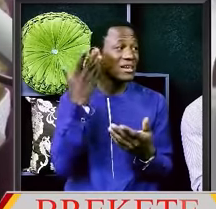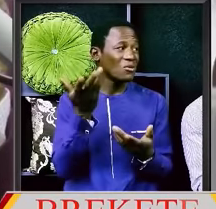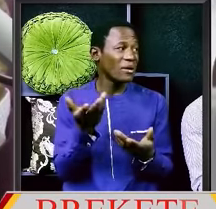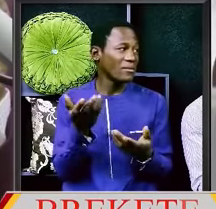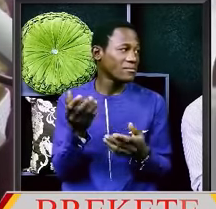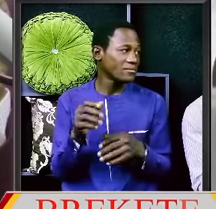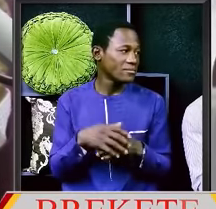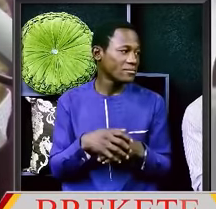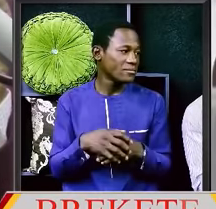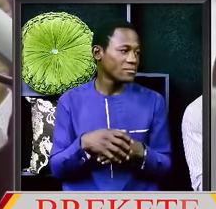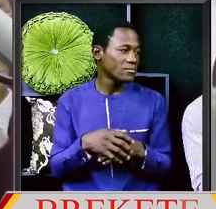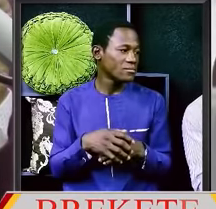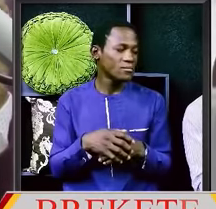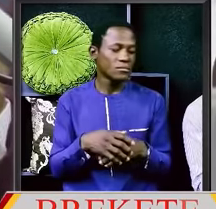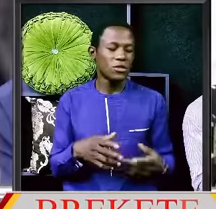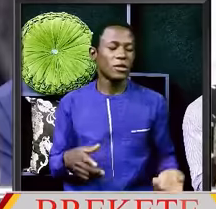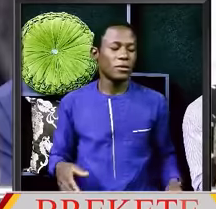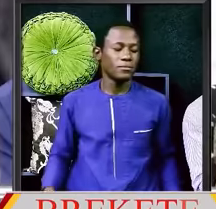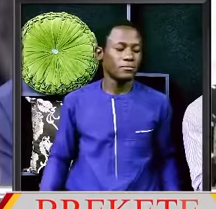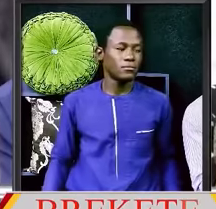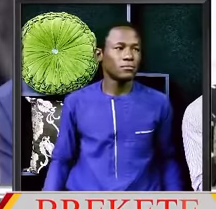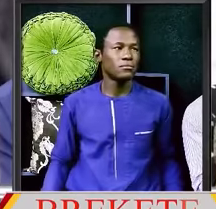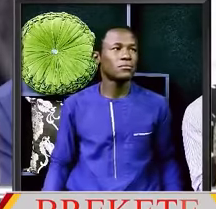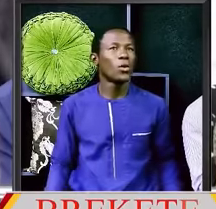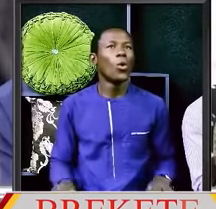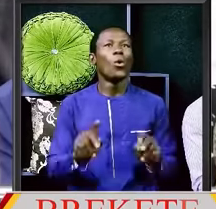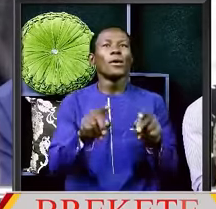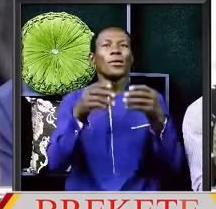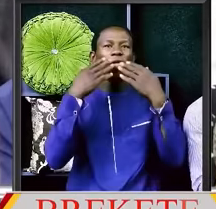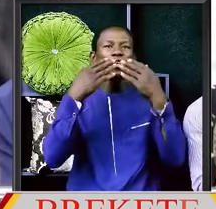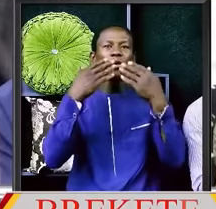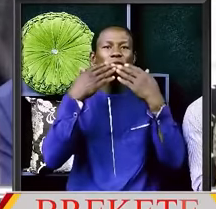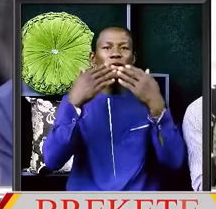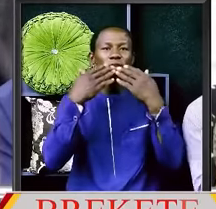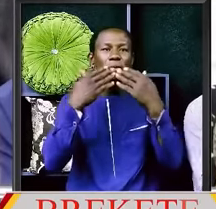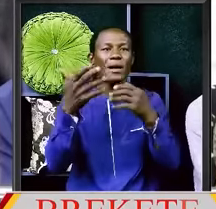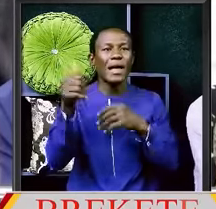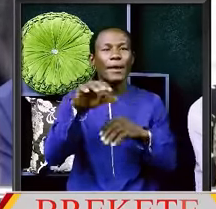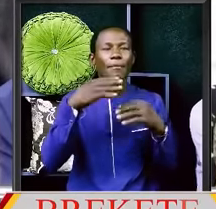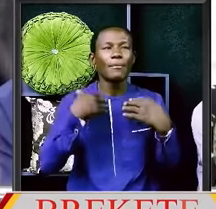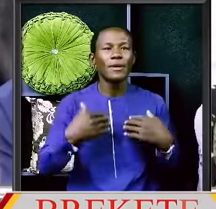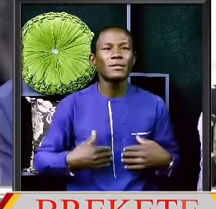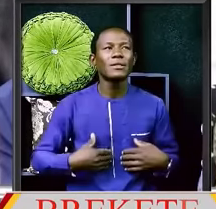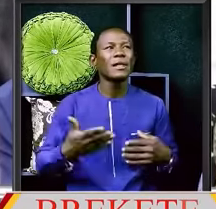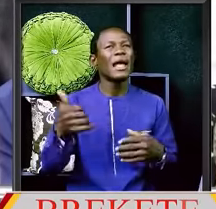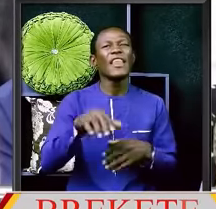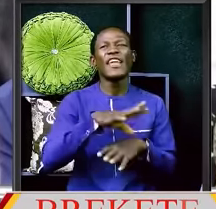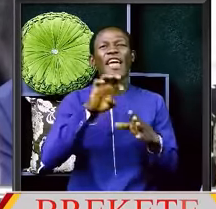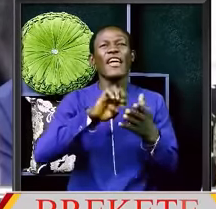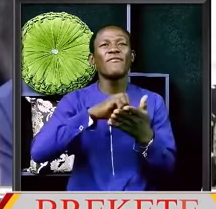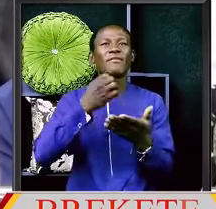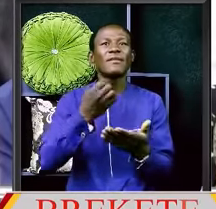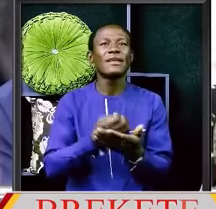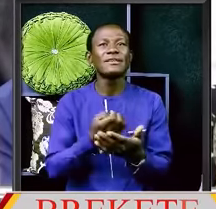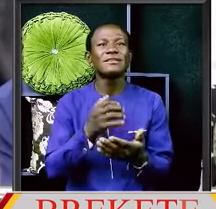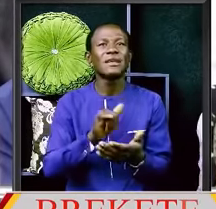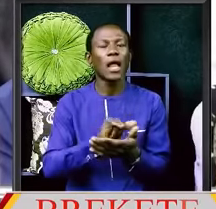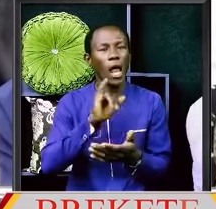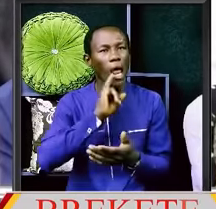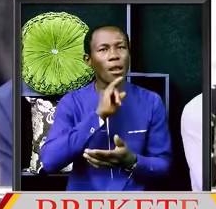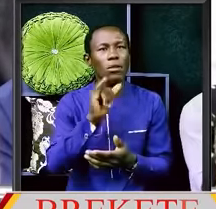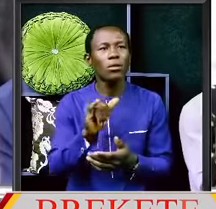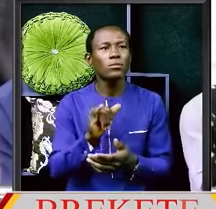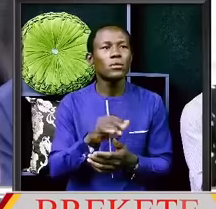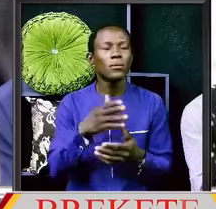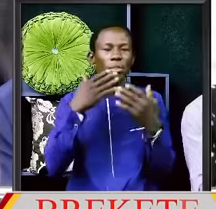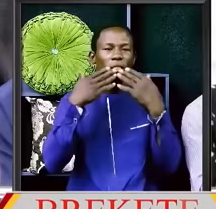a day off today because of you, sir. Okay, ma. And I want you to please, anybody, any evidence that is brought before you, sir, please double check it.